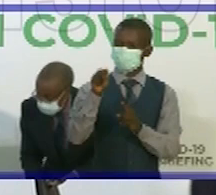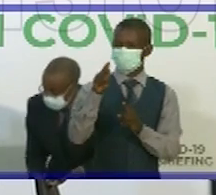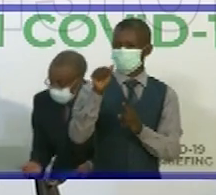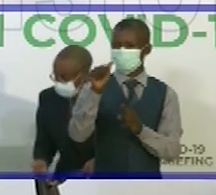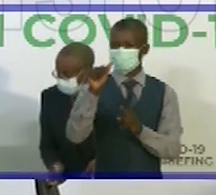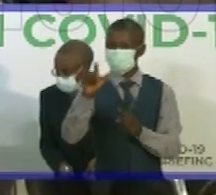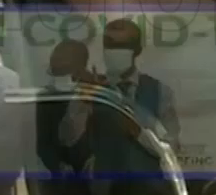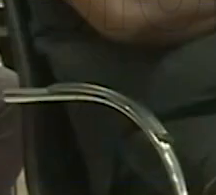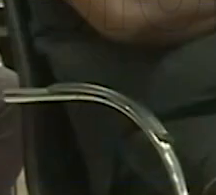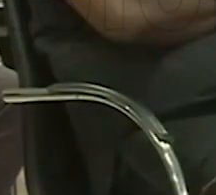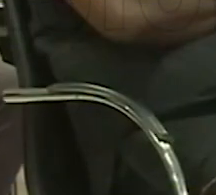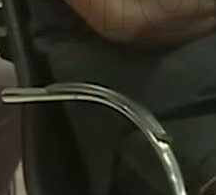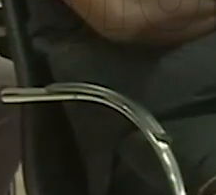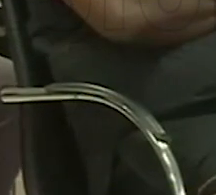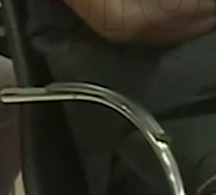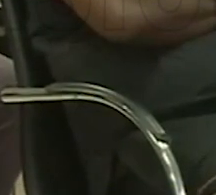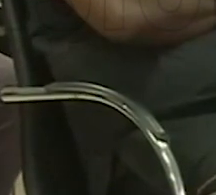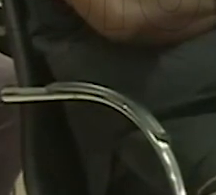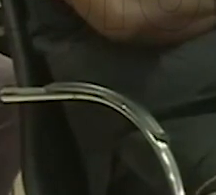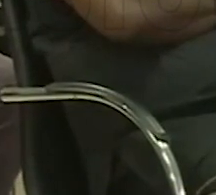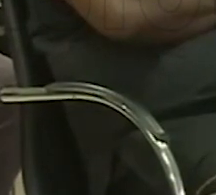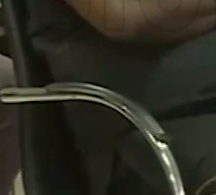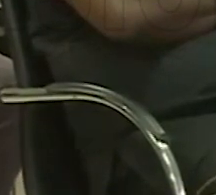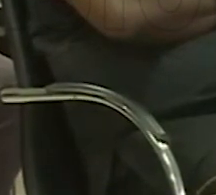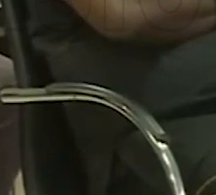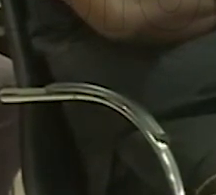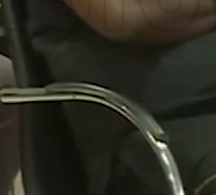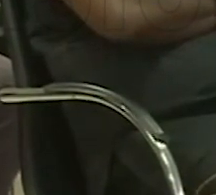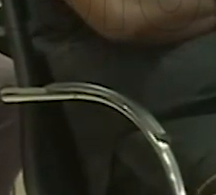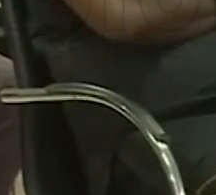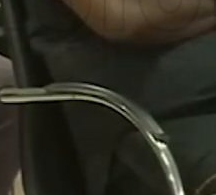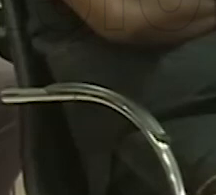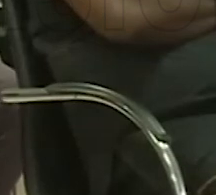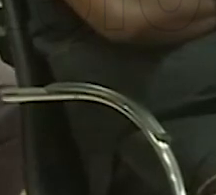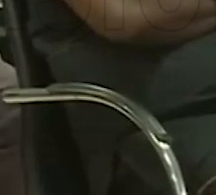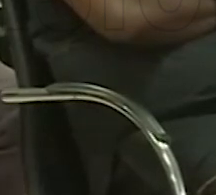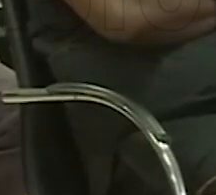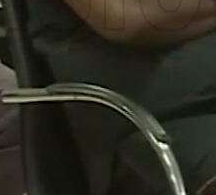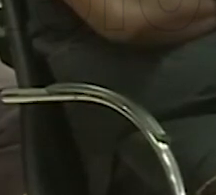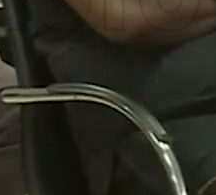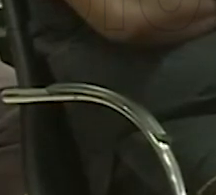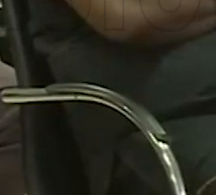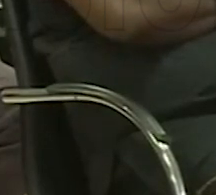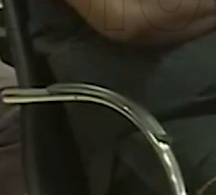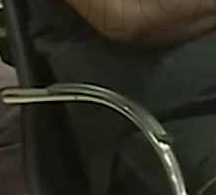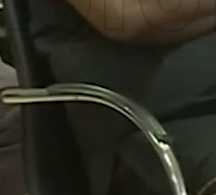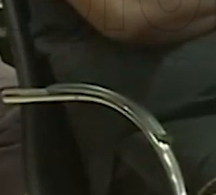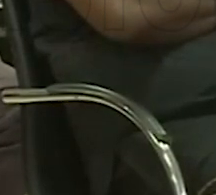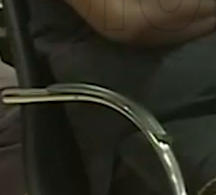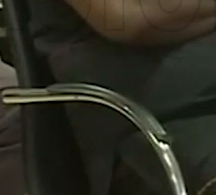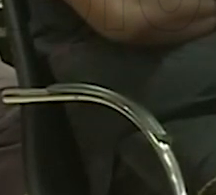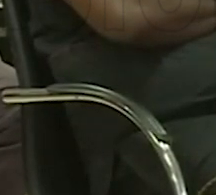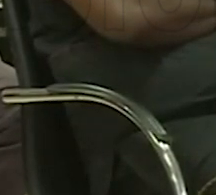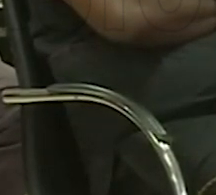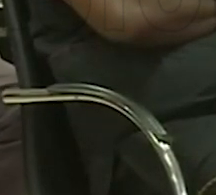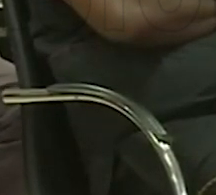test. When you come in, you're screened. If your symptoms are similar to what could be COVID, you're put in a holding